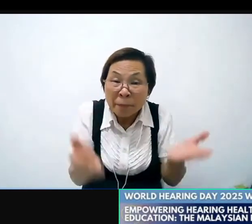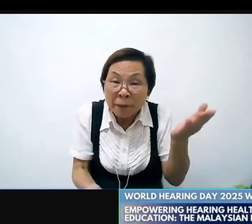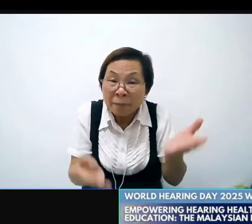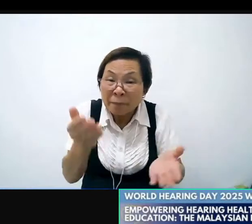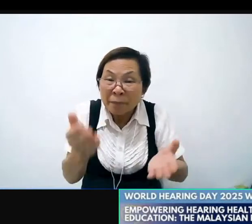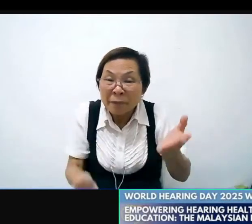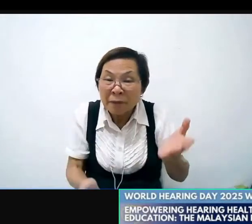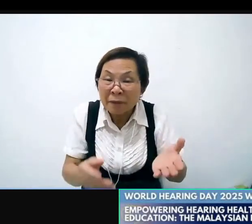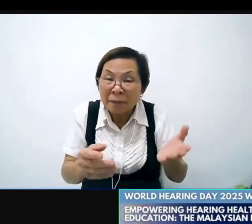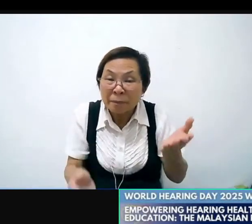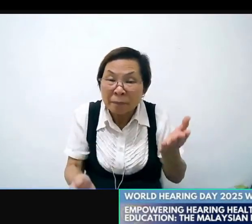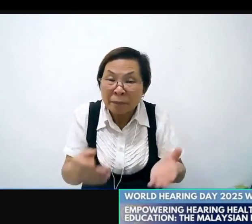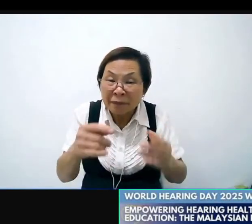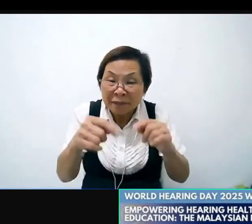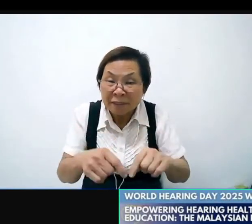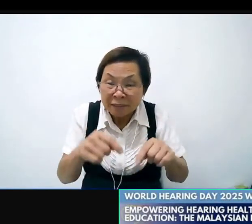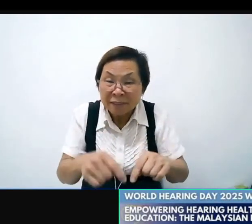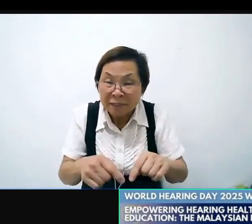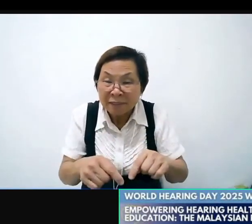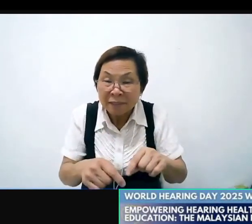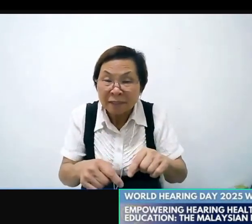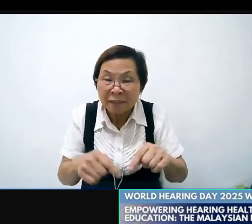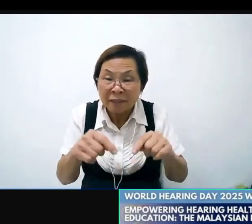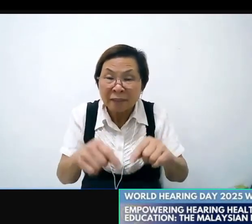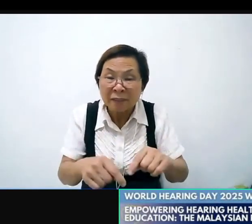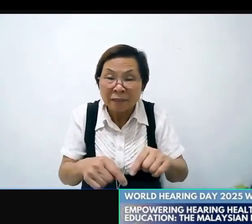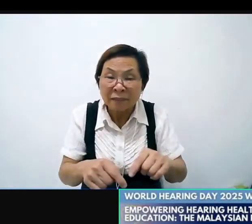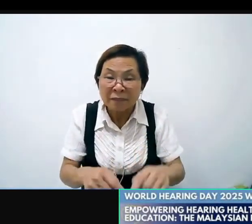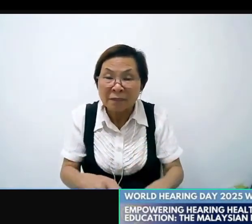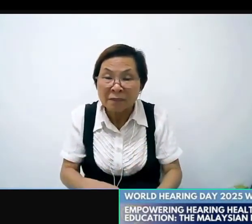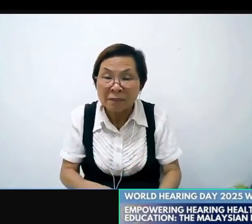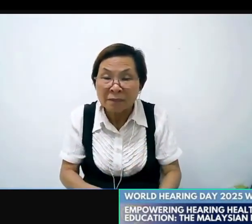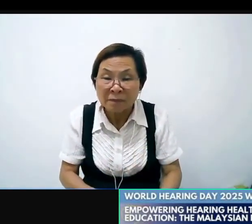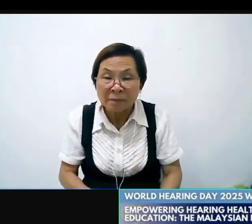that something need to be done about it.